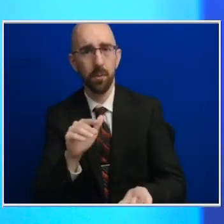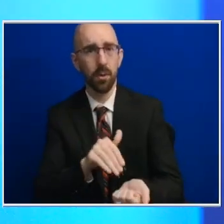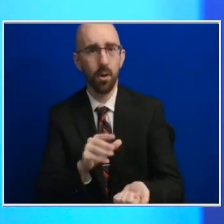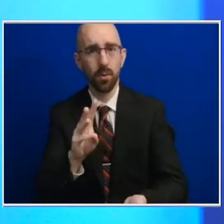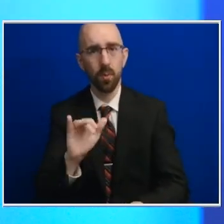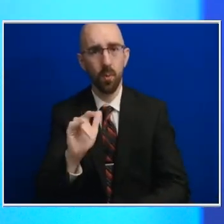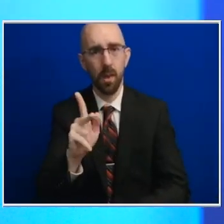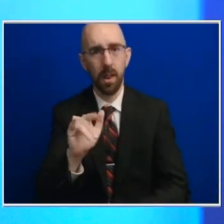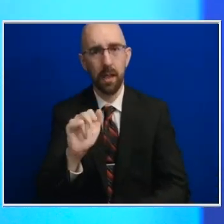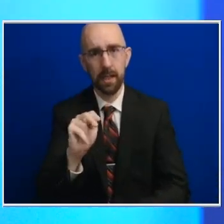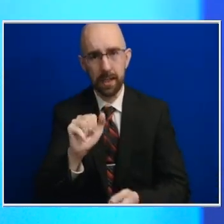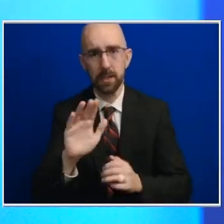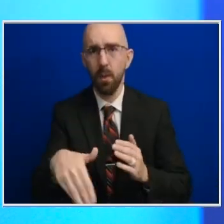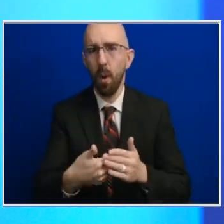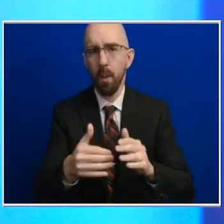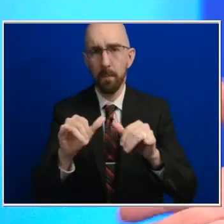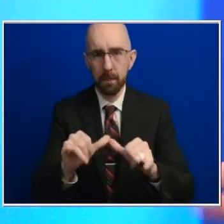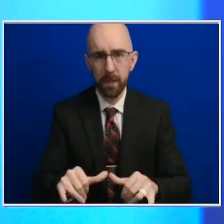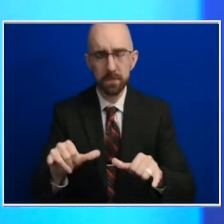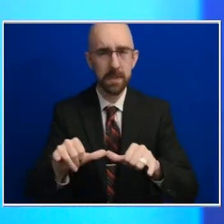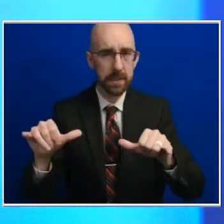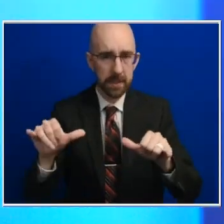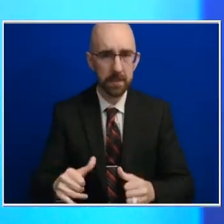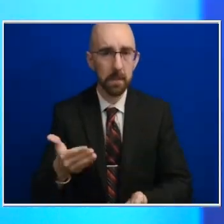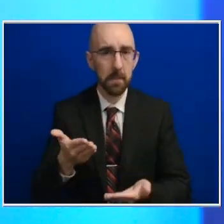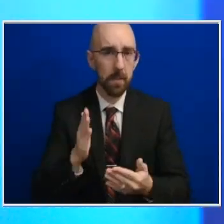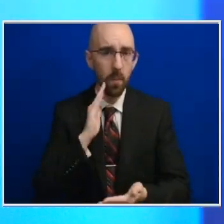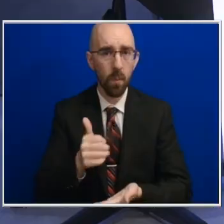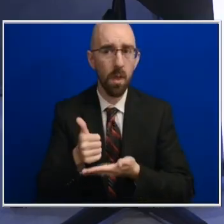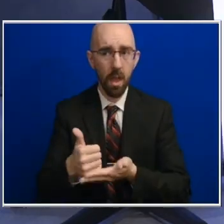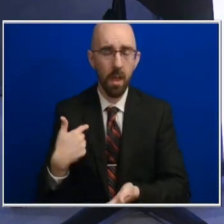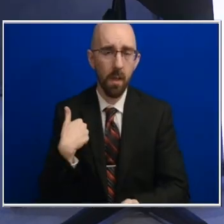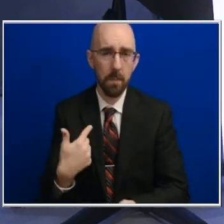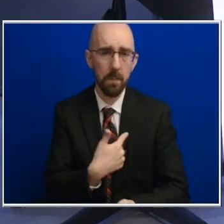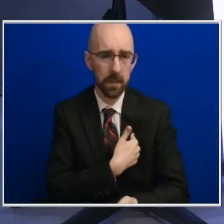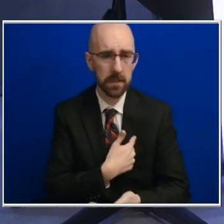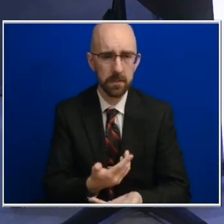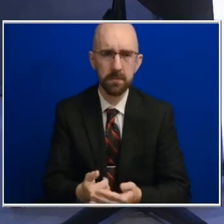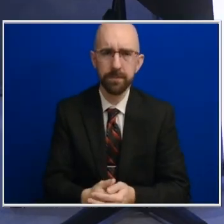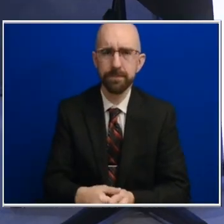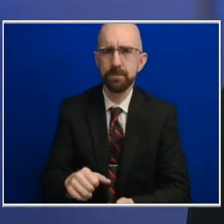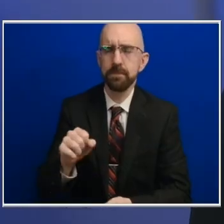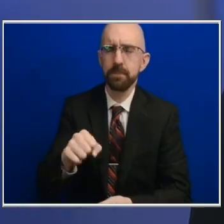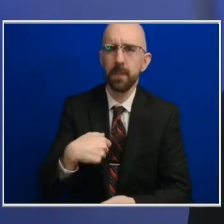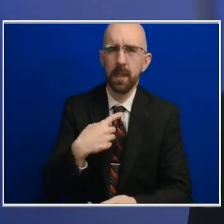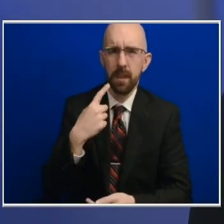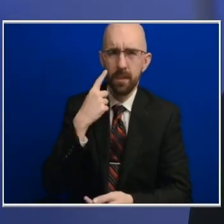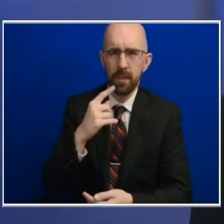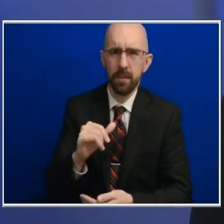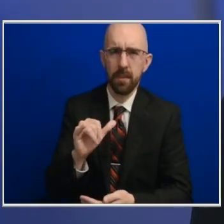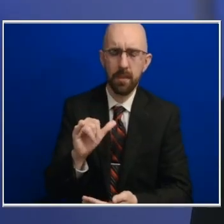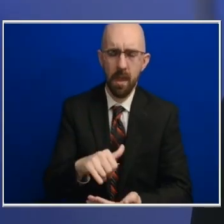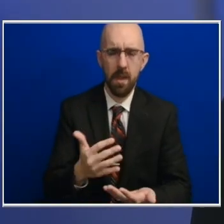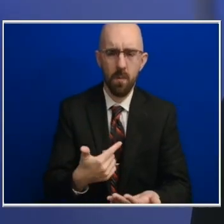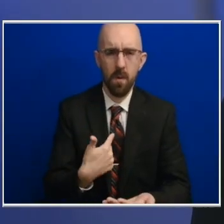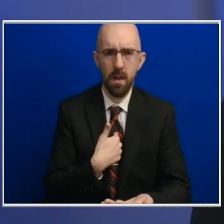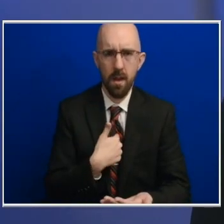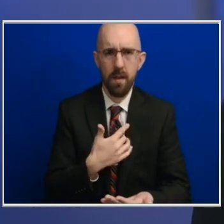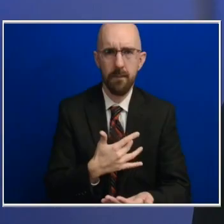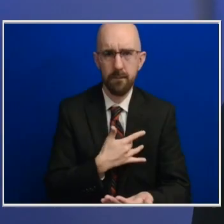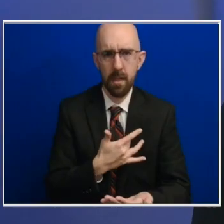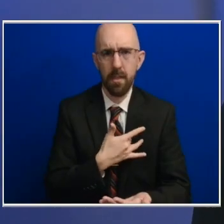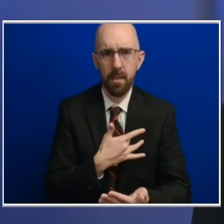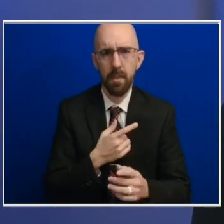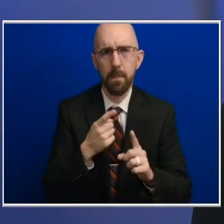different measurements in different systems, that might help us. Yeah, so I think that's what I felt the points of this